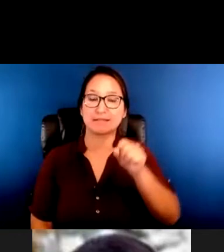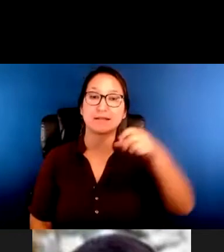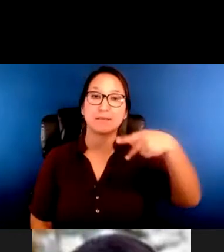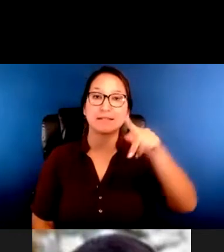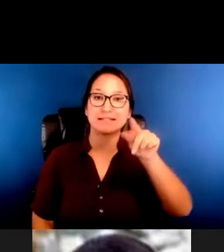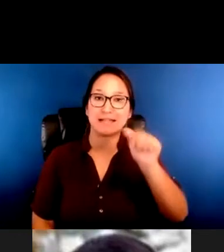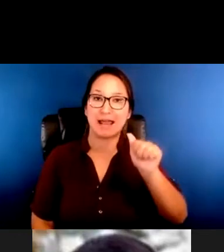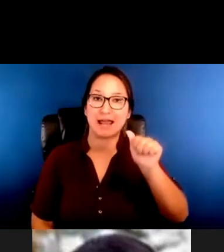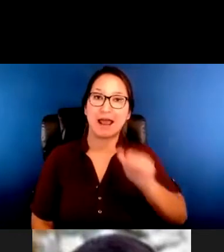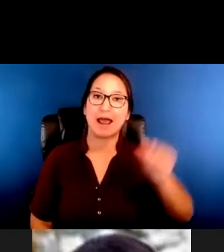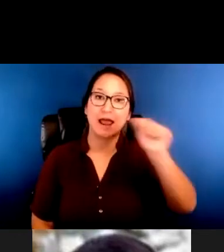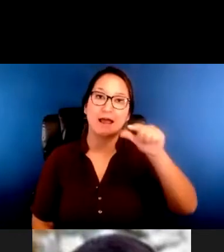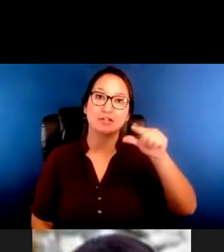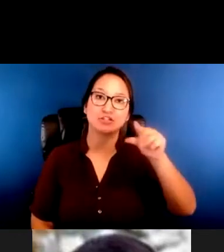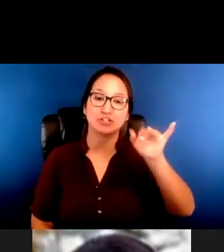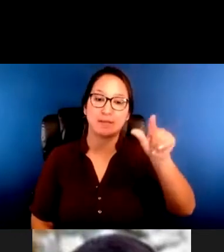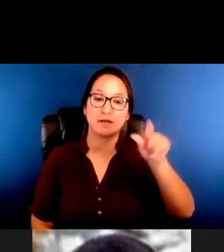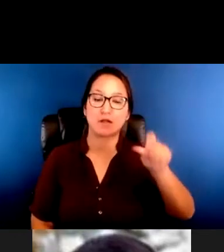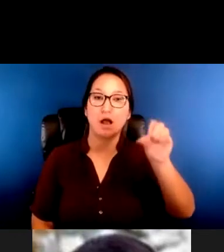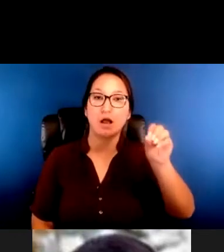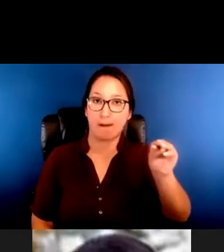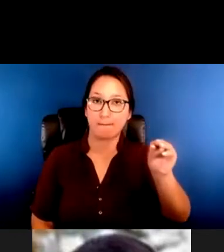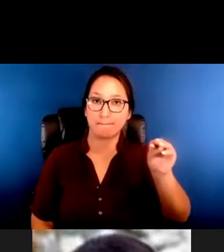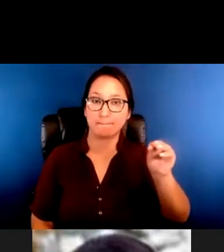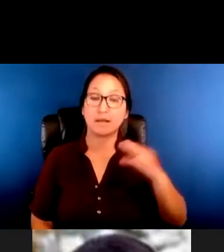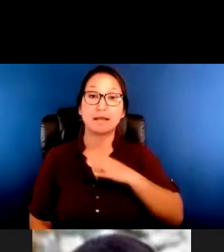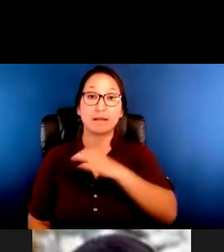president@fpmspta@gmail.com. The committee openings are our